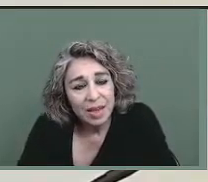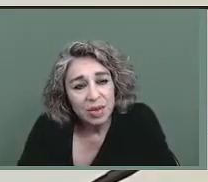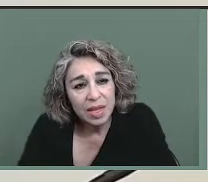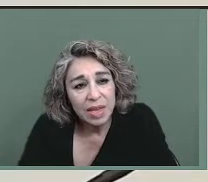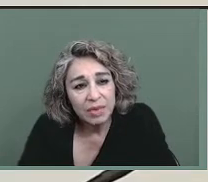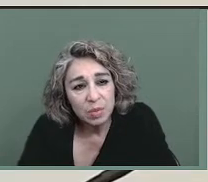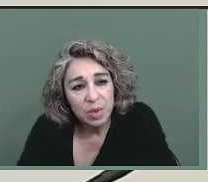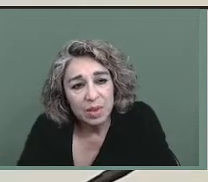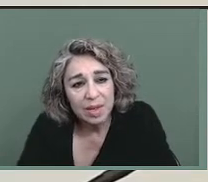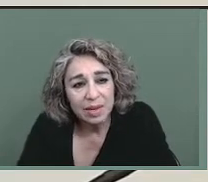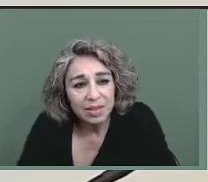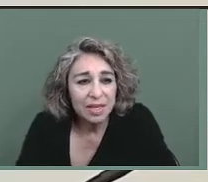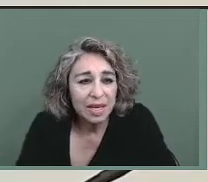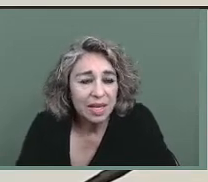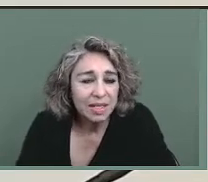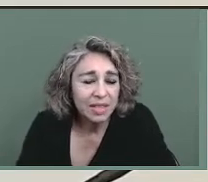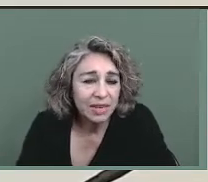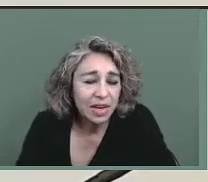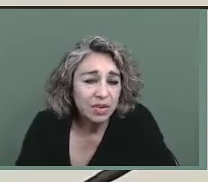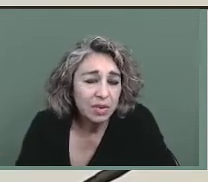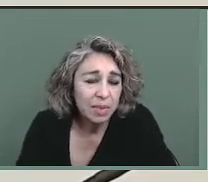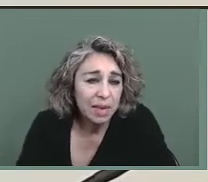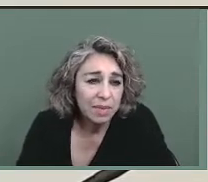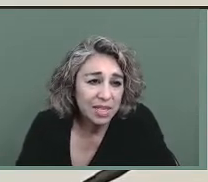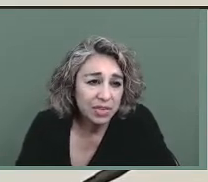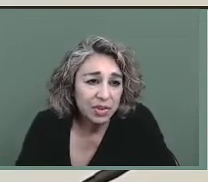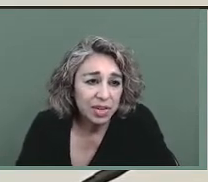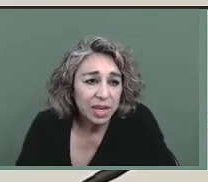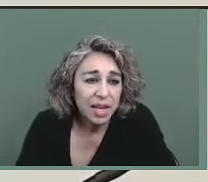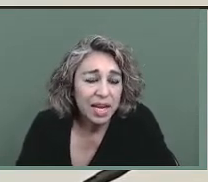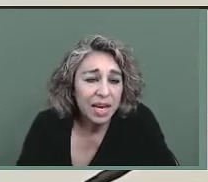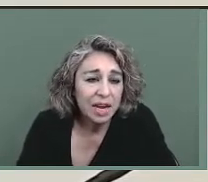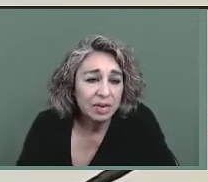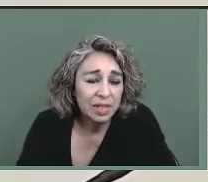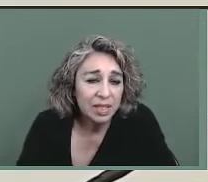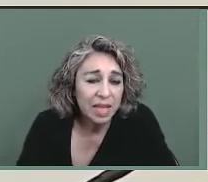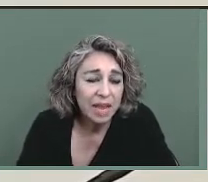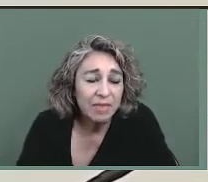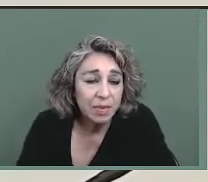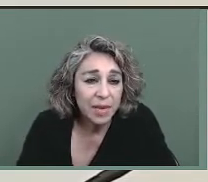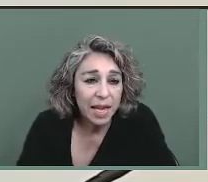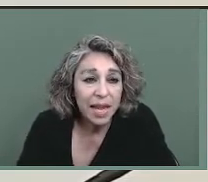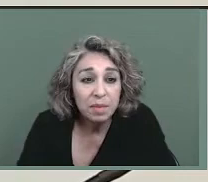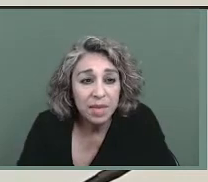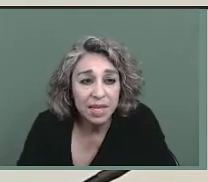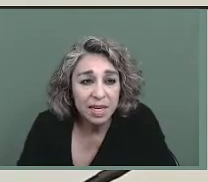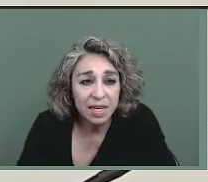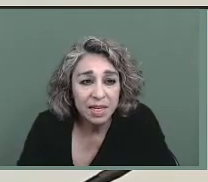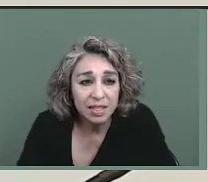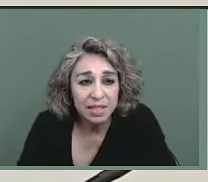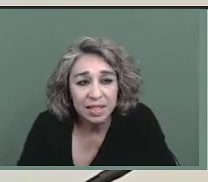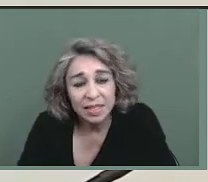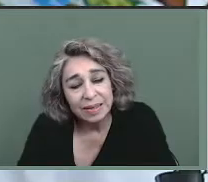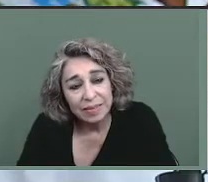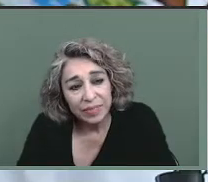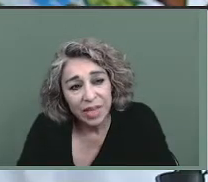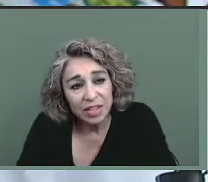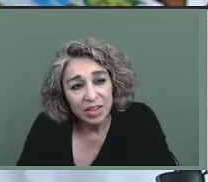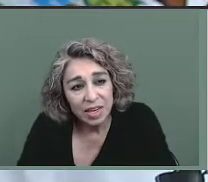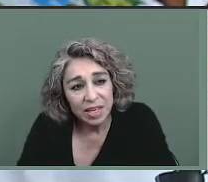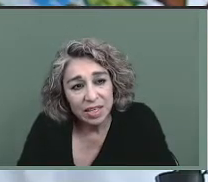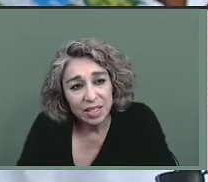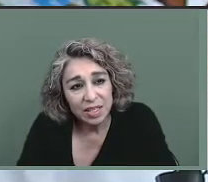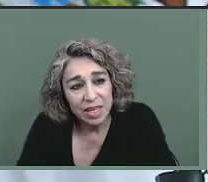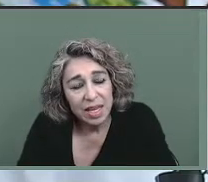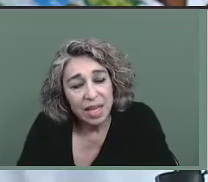And they only gave him 1,700 bimenstrual. And now it's everybody, 8 million adults,